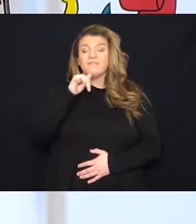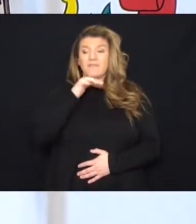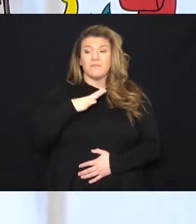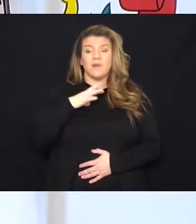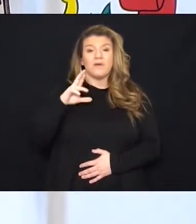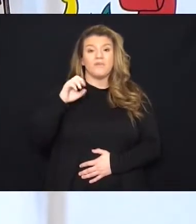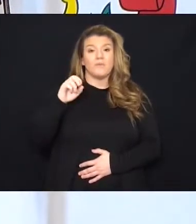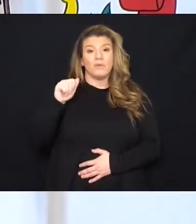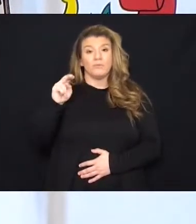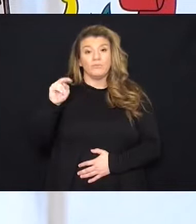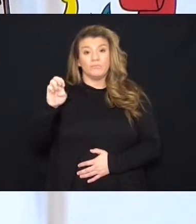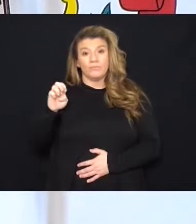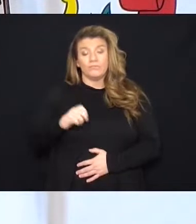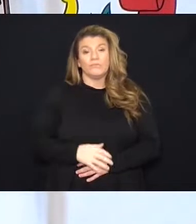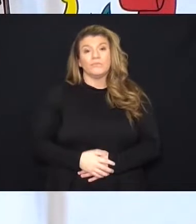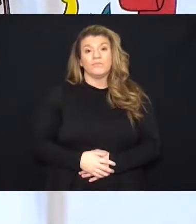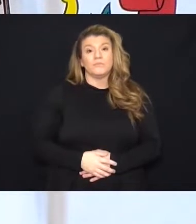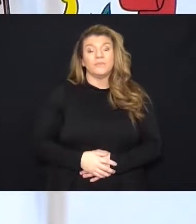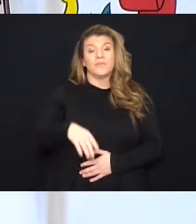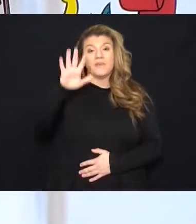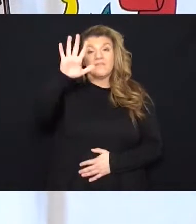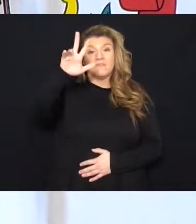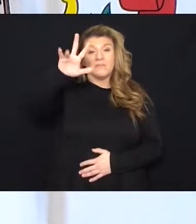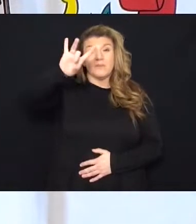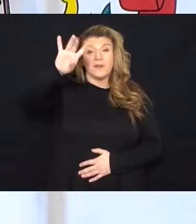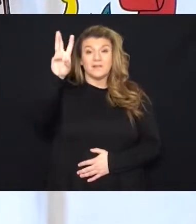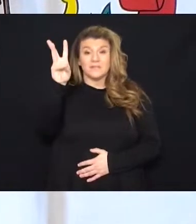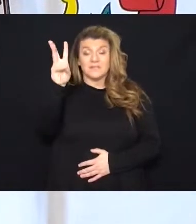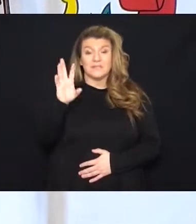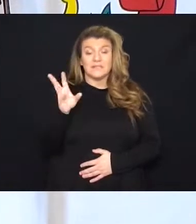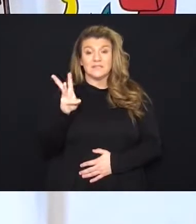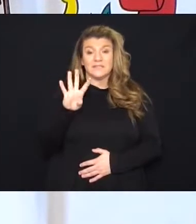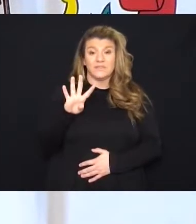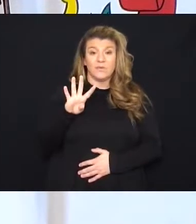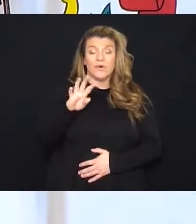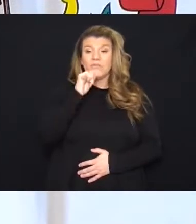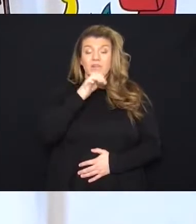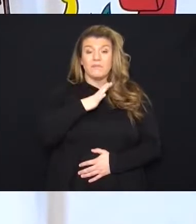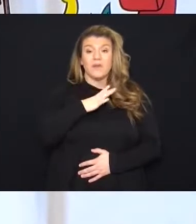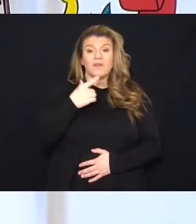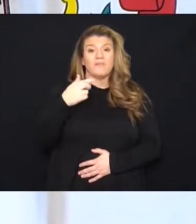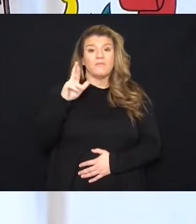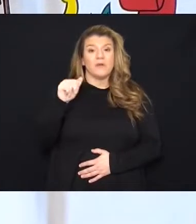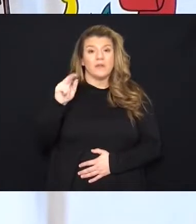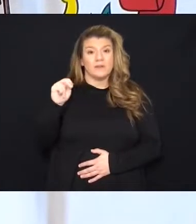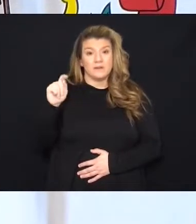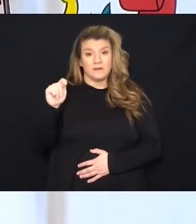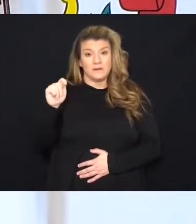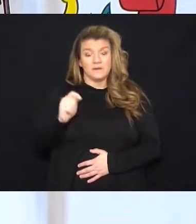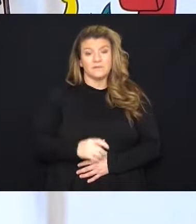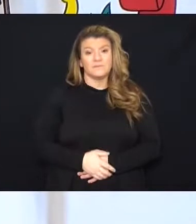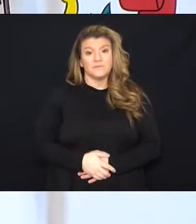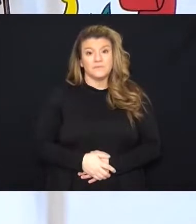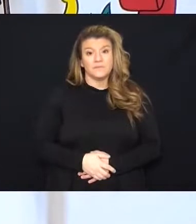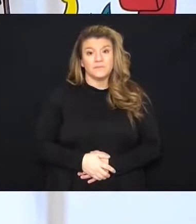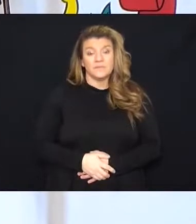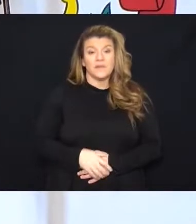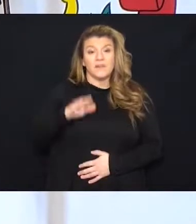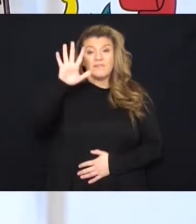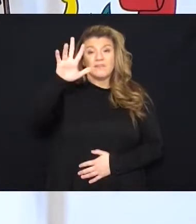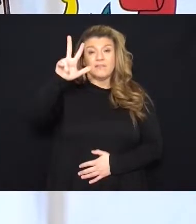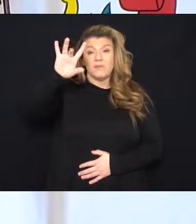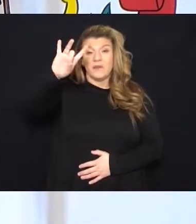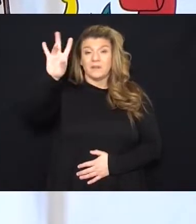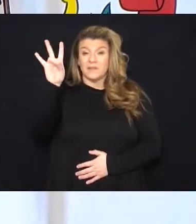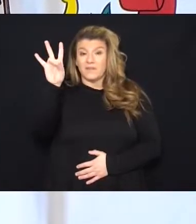from Roane County. The 5,386th death, a 64-year-old female from Grant County. The